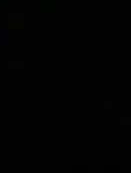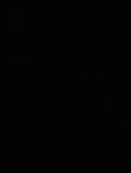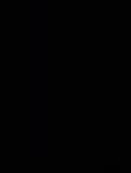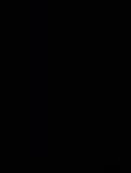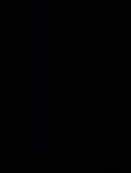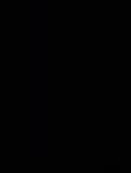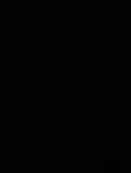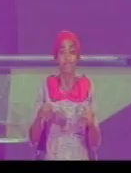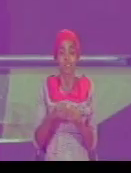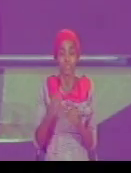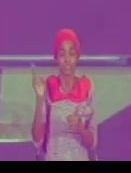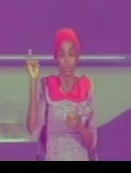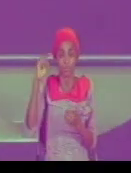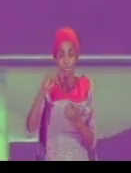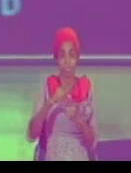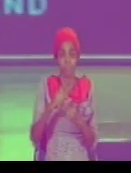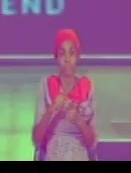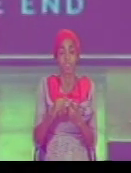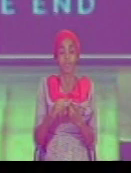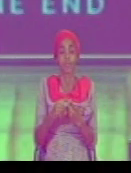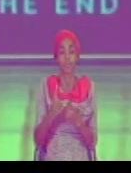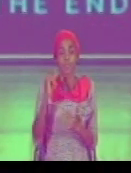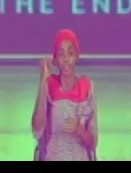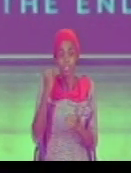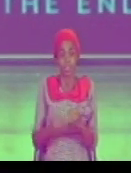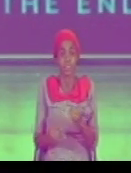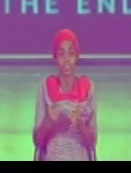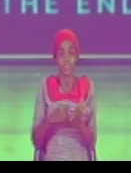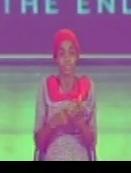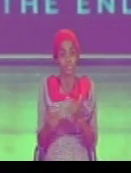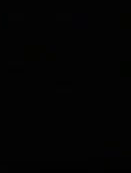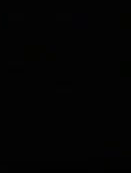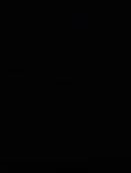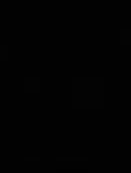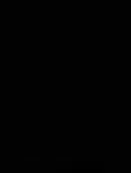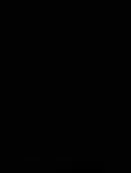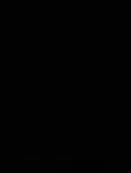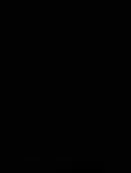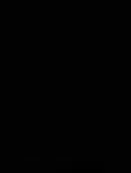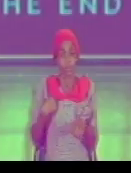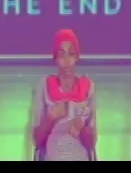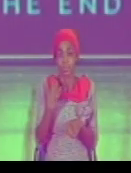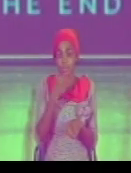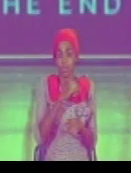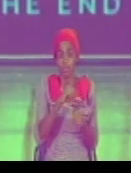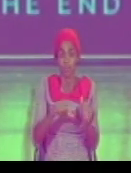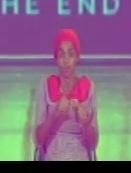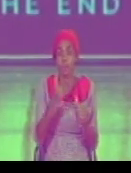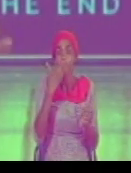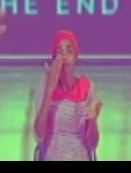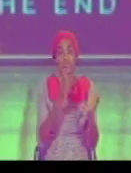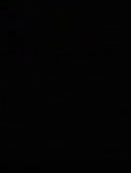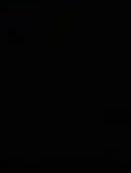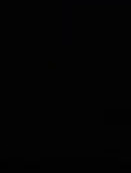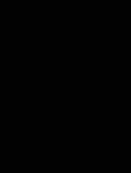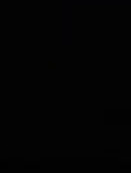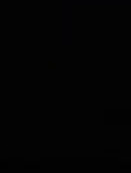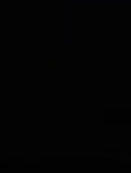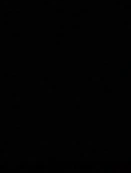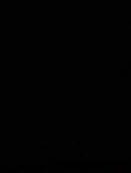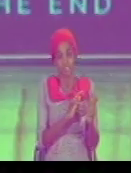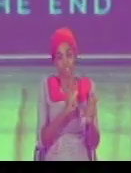even unto the end. Today, as we talk about praising God, we're talking on the subject